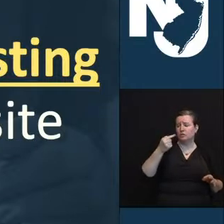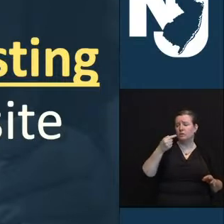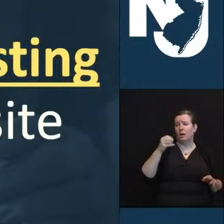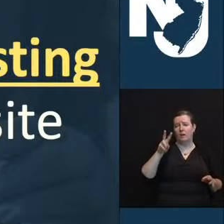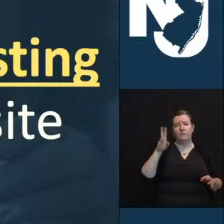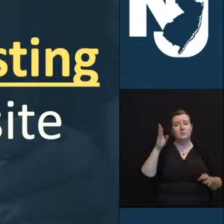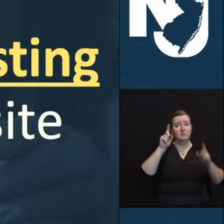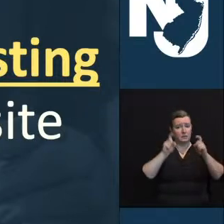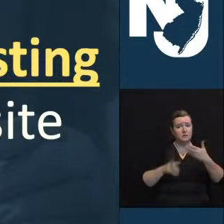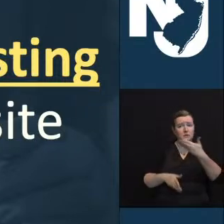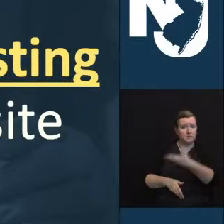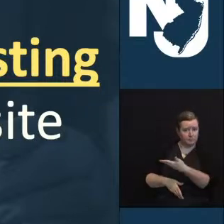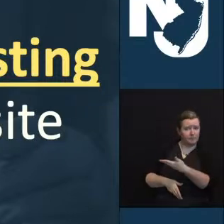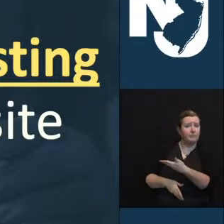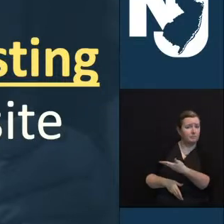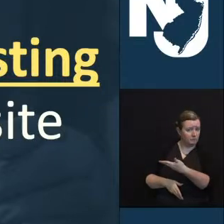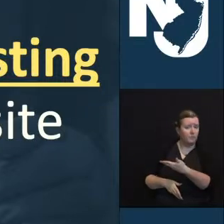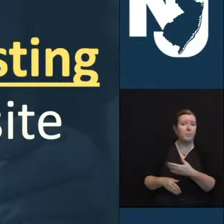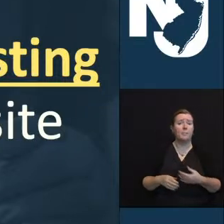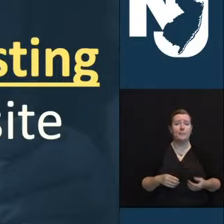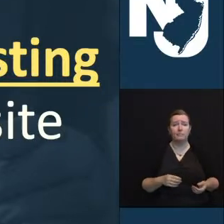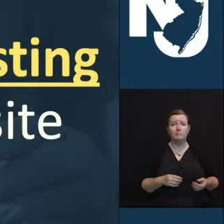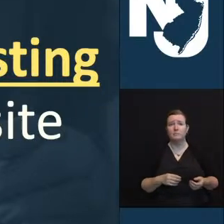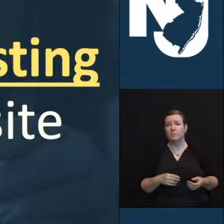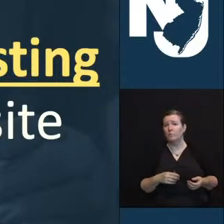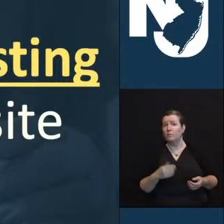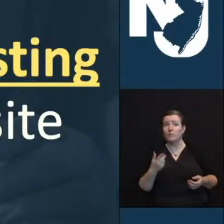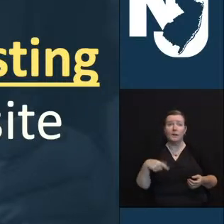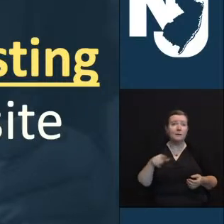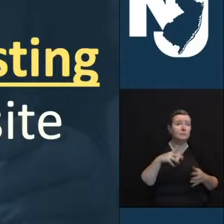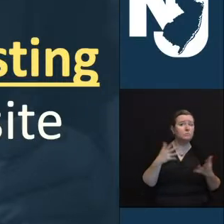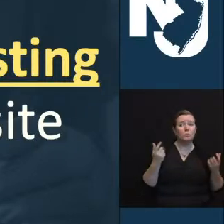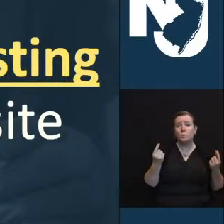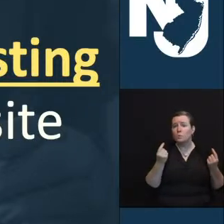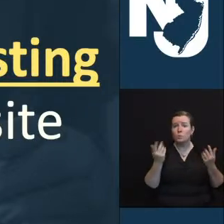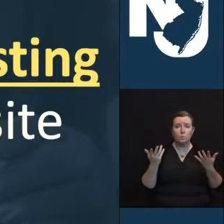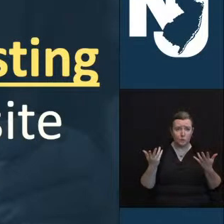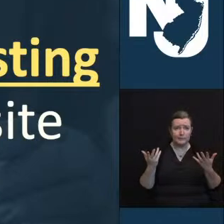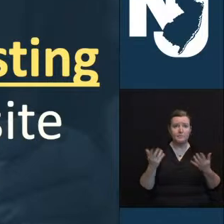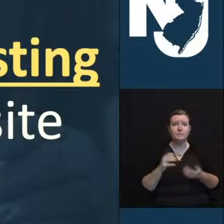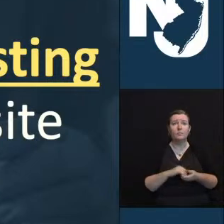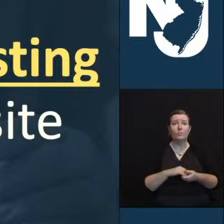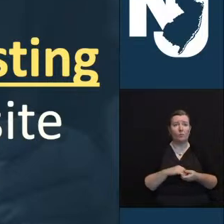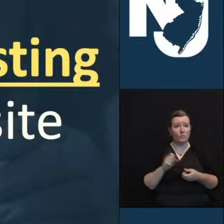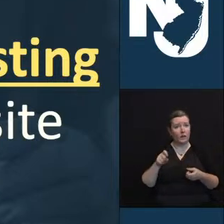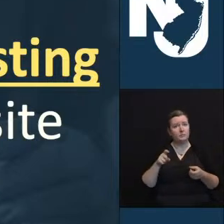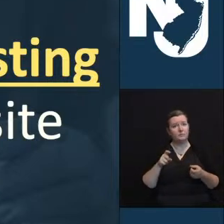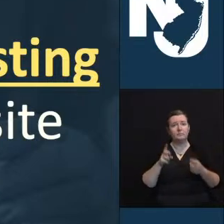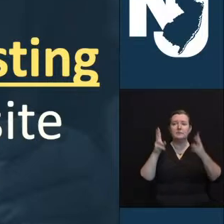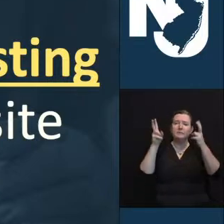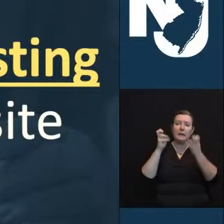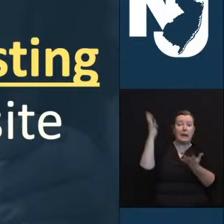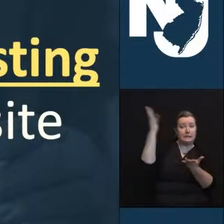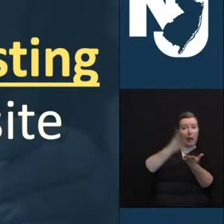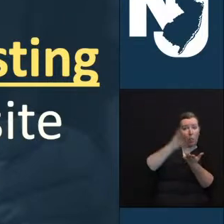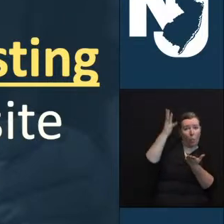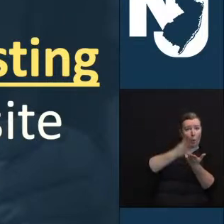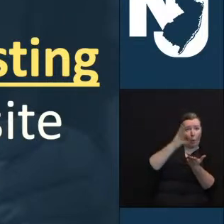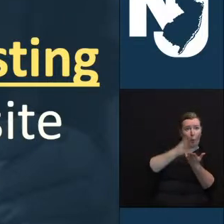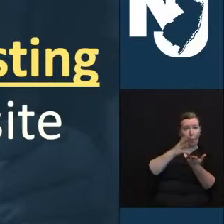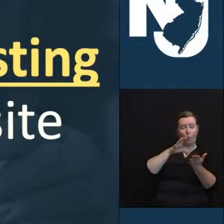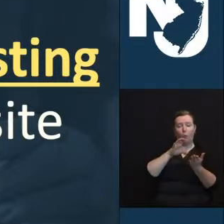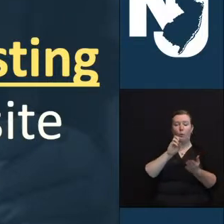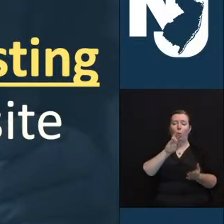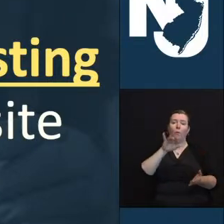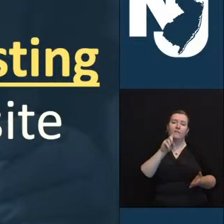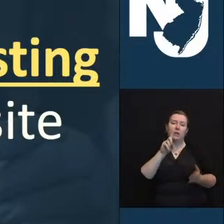covid19.nj.gov/testing. What else can we do? Well, here's another idea. We can also download the COVID Alert NJ